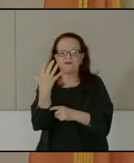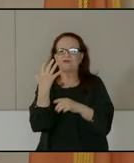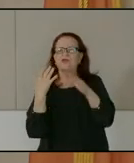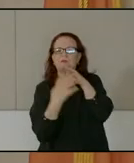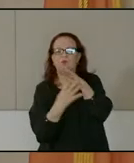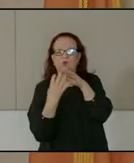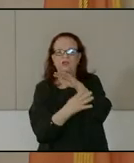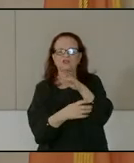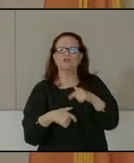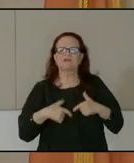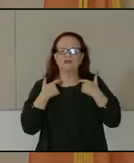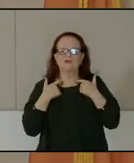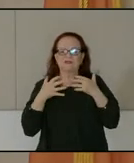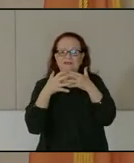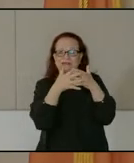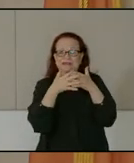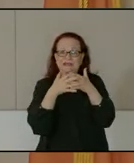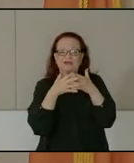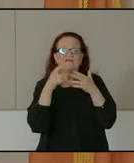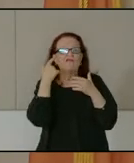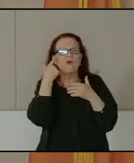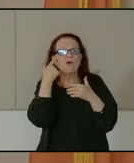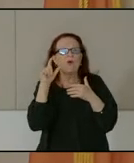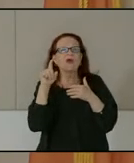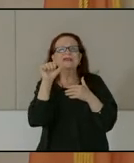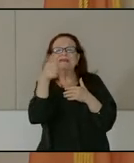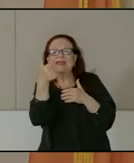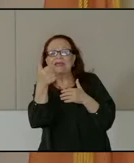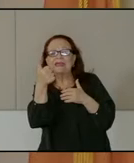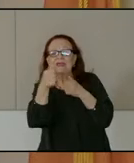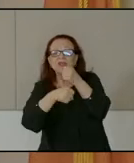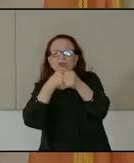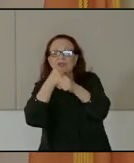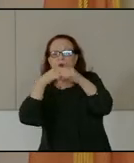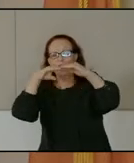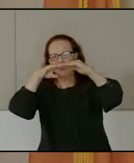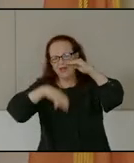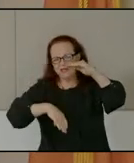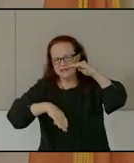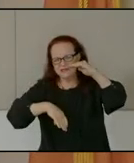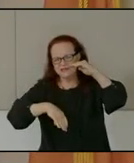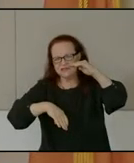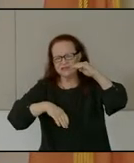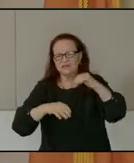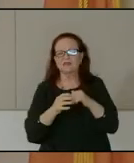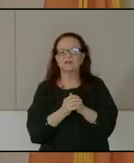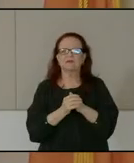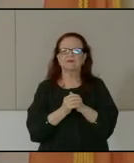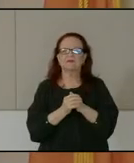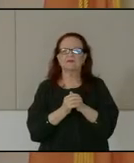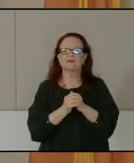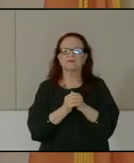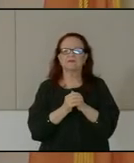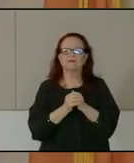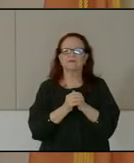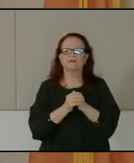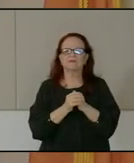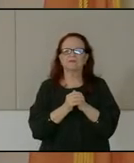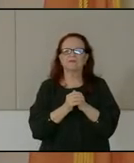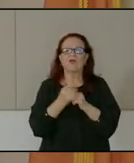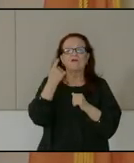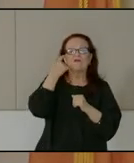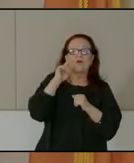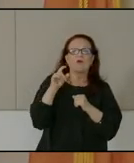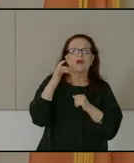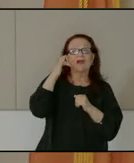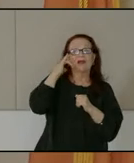the U.S. for 10 years or less. Targeted for efforts for